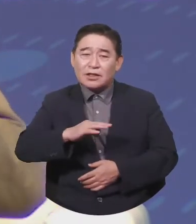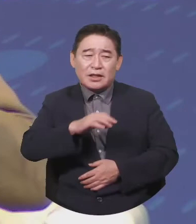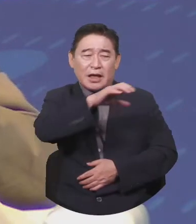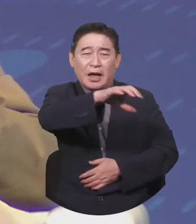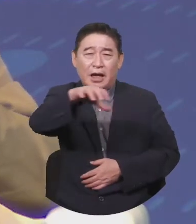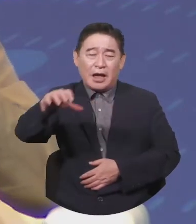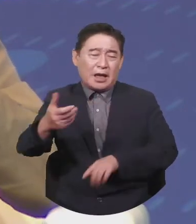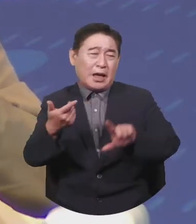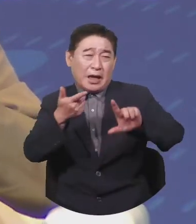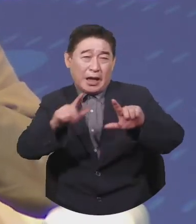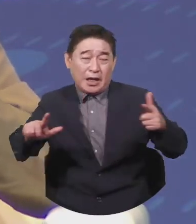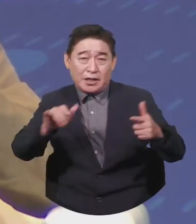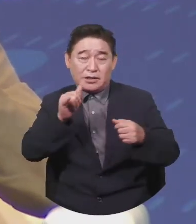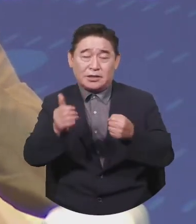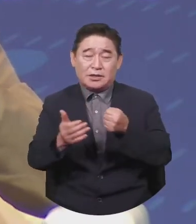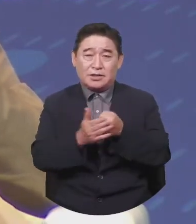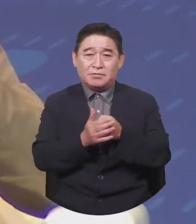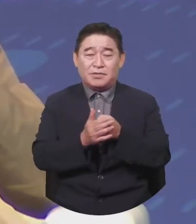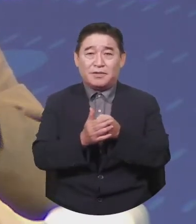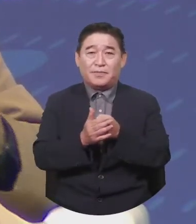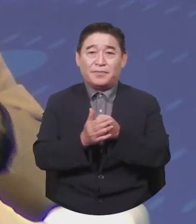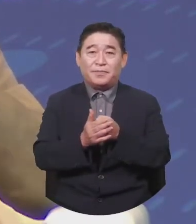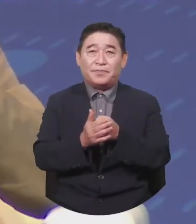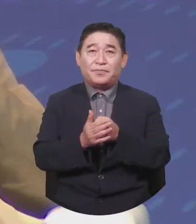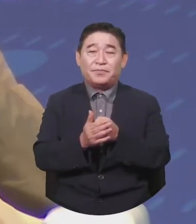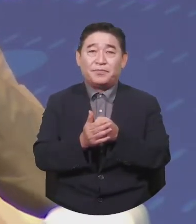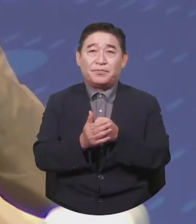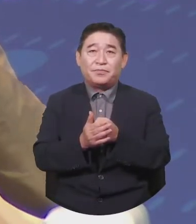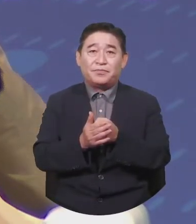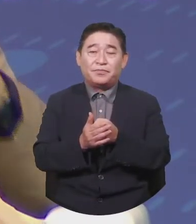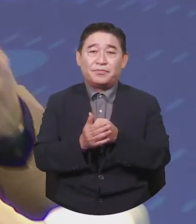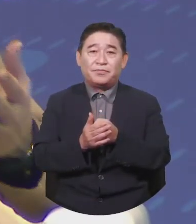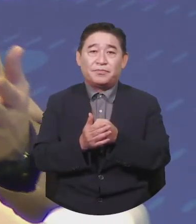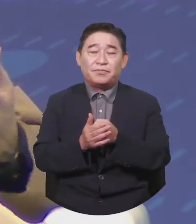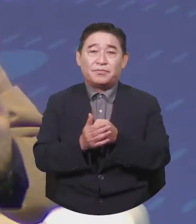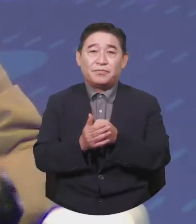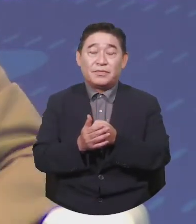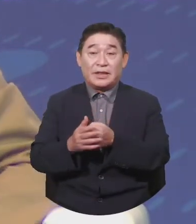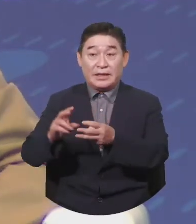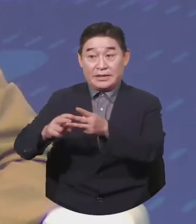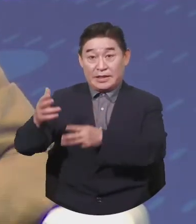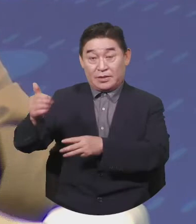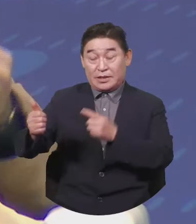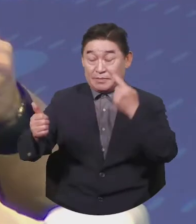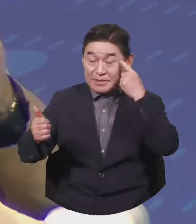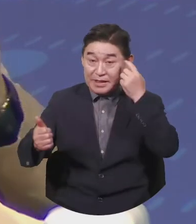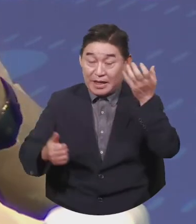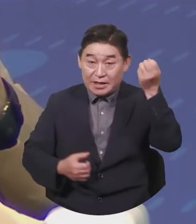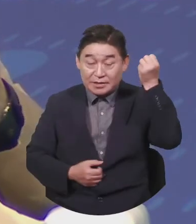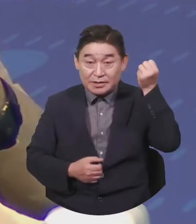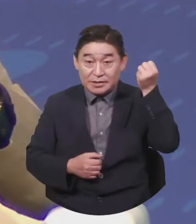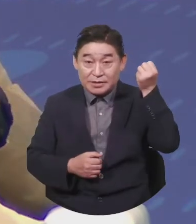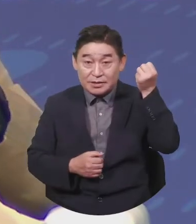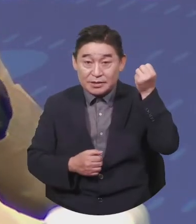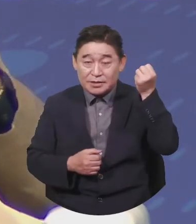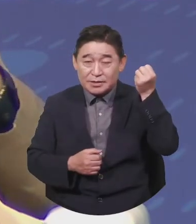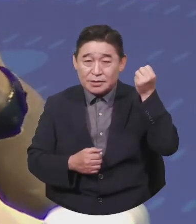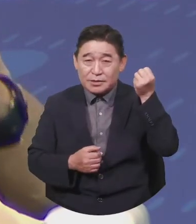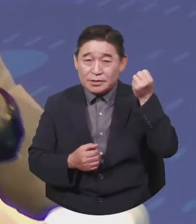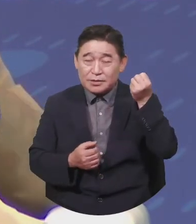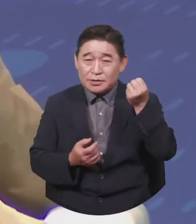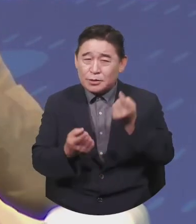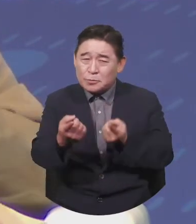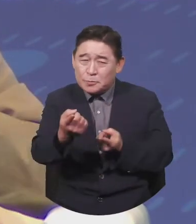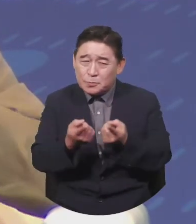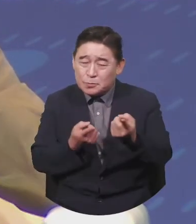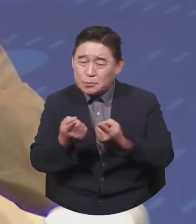of country. So could you elaborate furthermore some of the details, the coordination mechanism